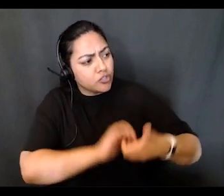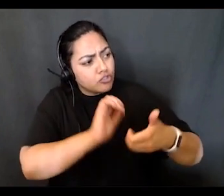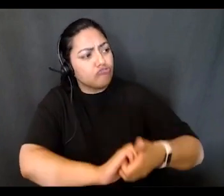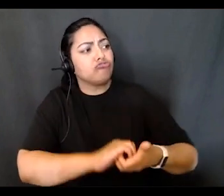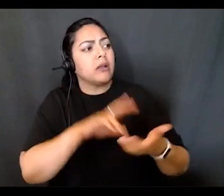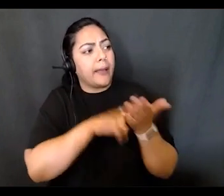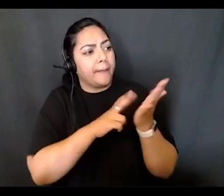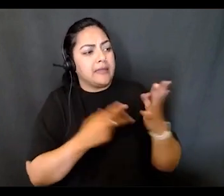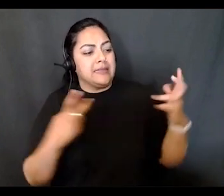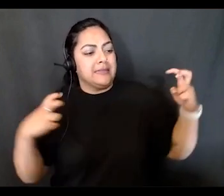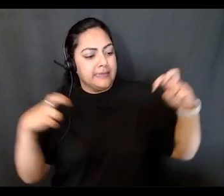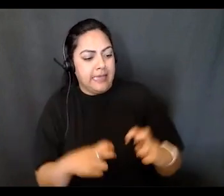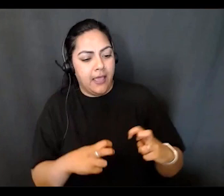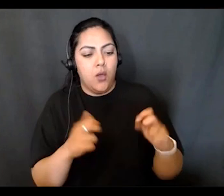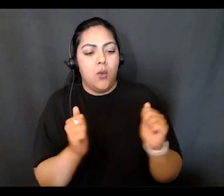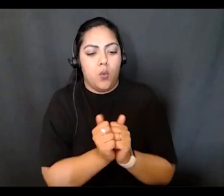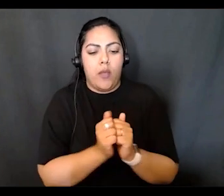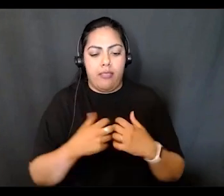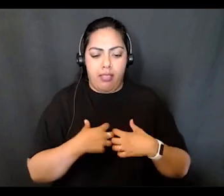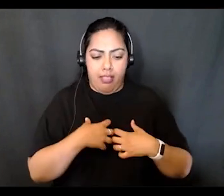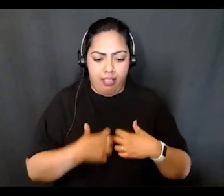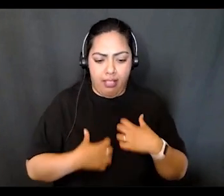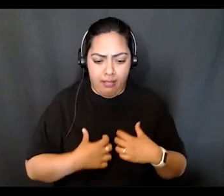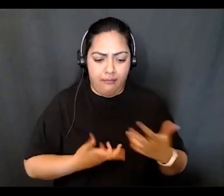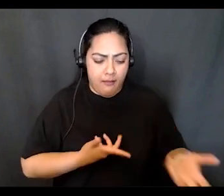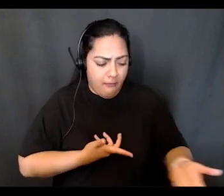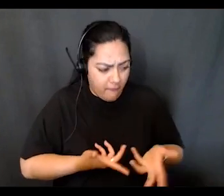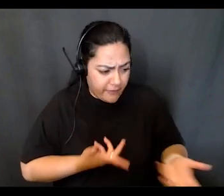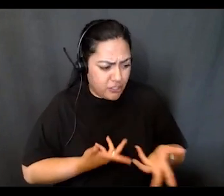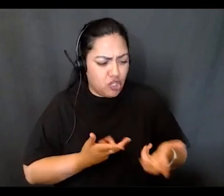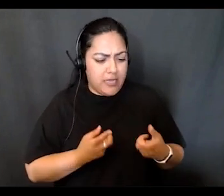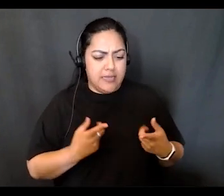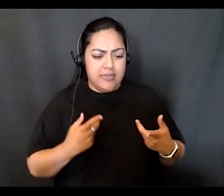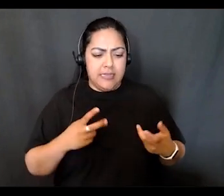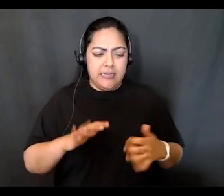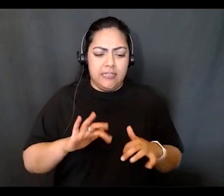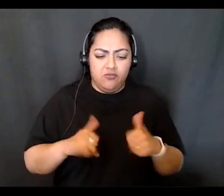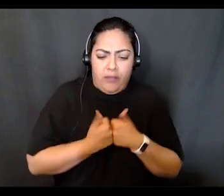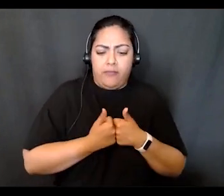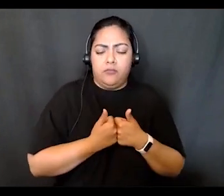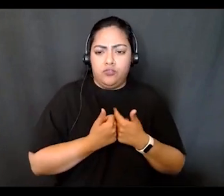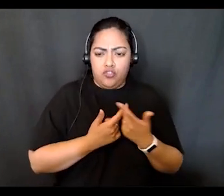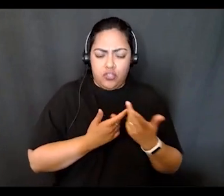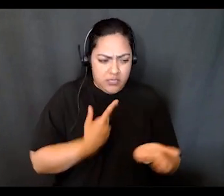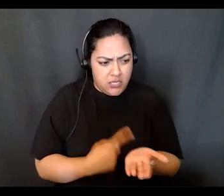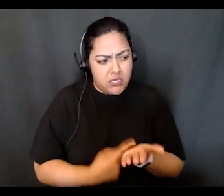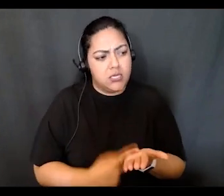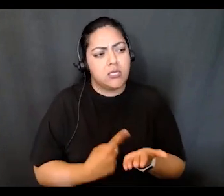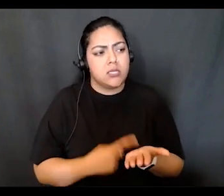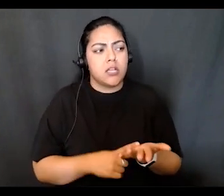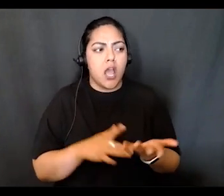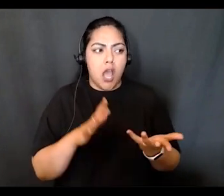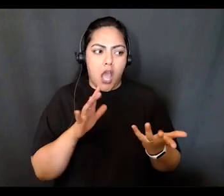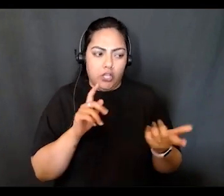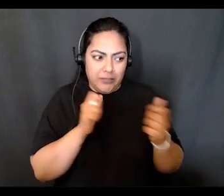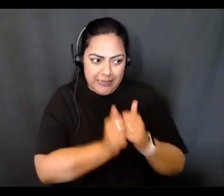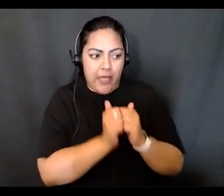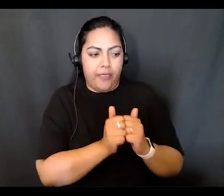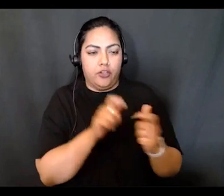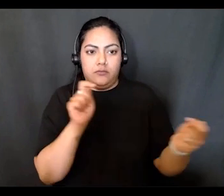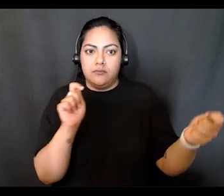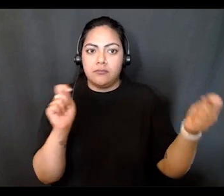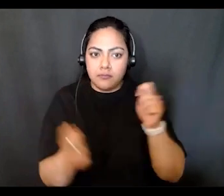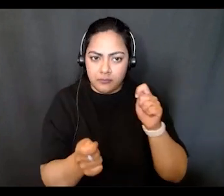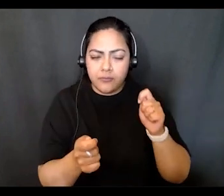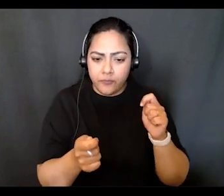conversations, difficult knowledge when they're challenged, right? So really think understanding that our futures as people are